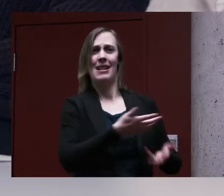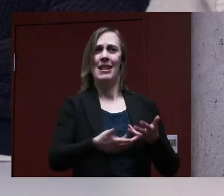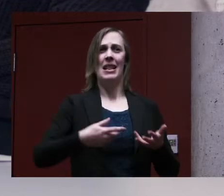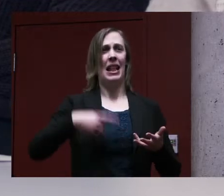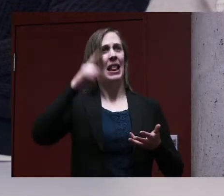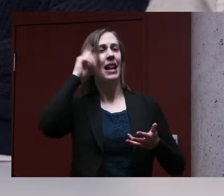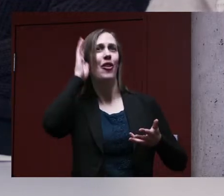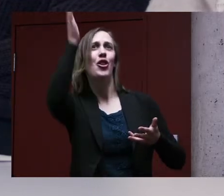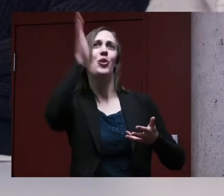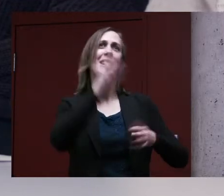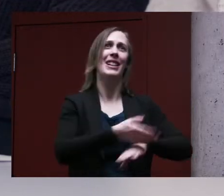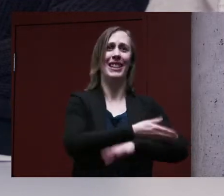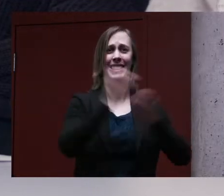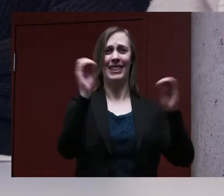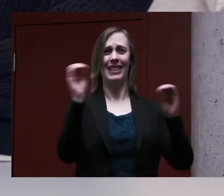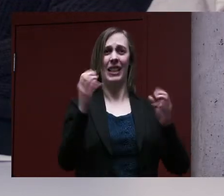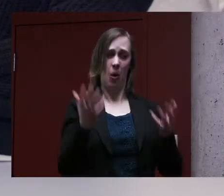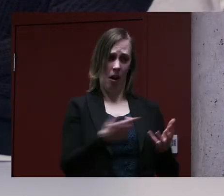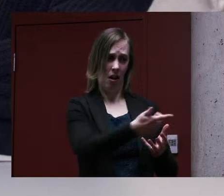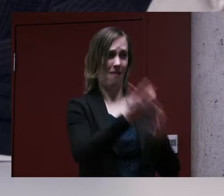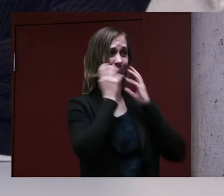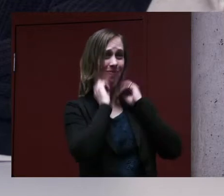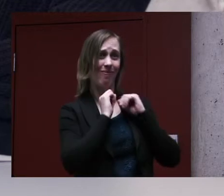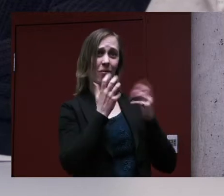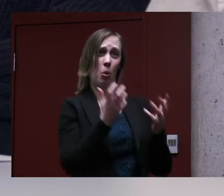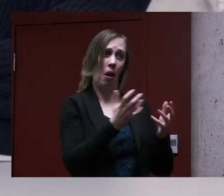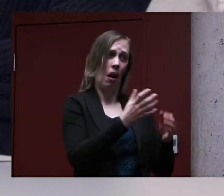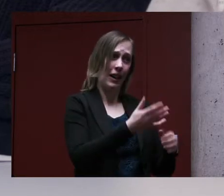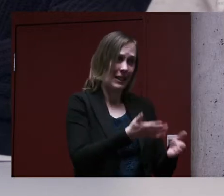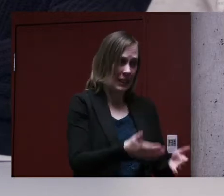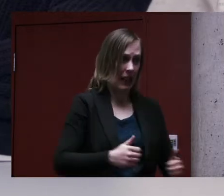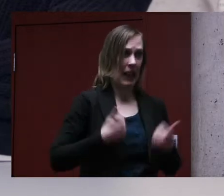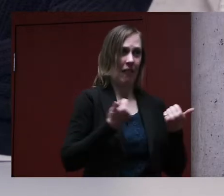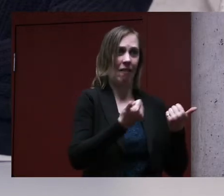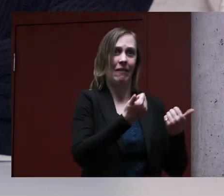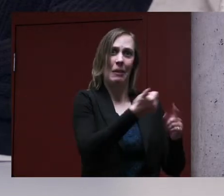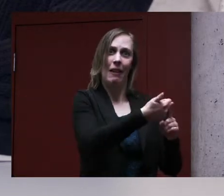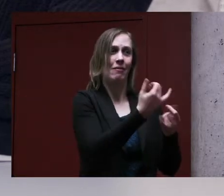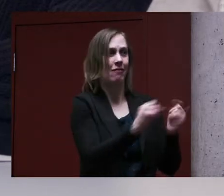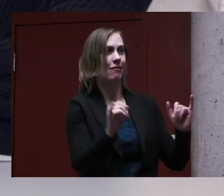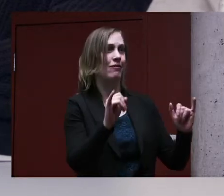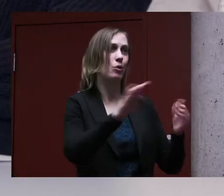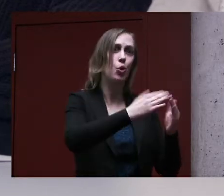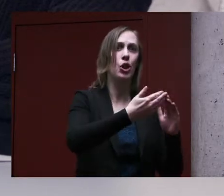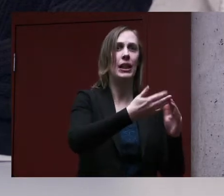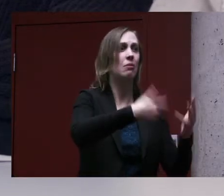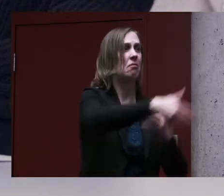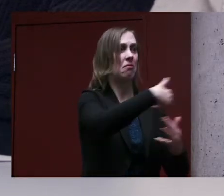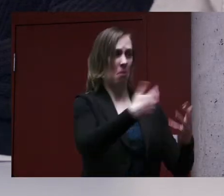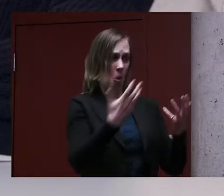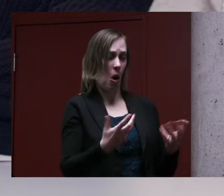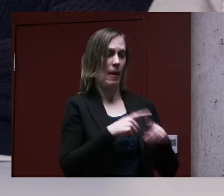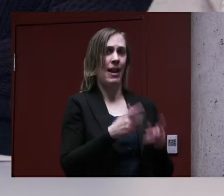have their loved ones settled in a home and where they're able to live independently in the community, and it's a really tough